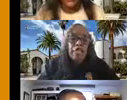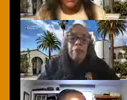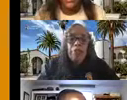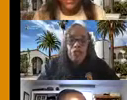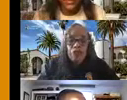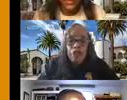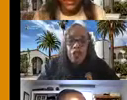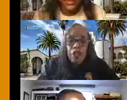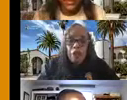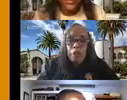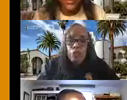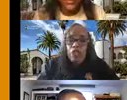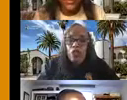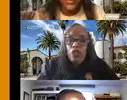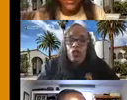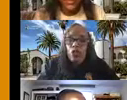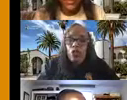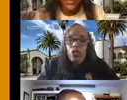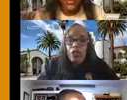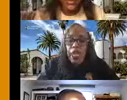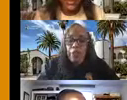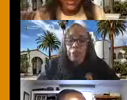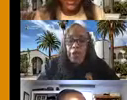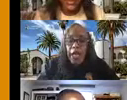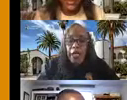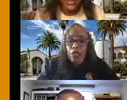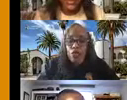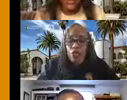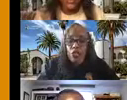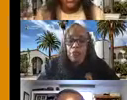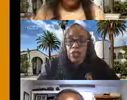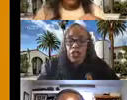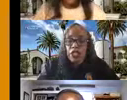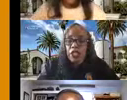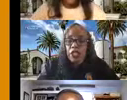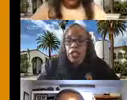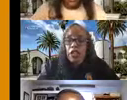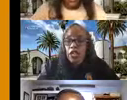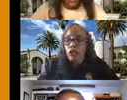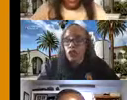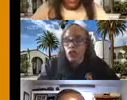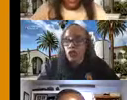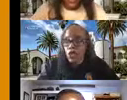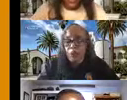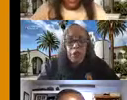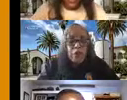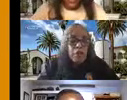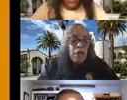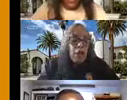the impetus for them was to ensure that Black students persisted until they earned their